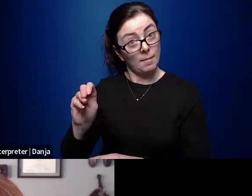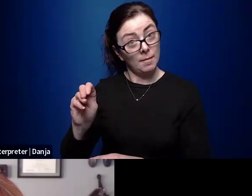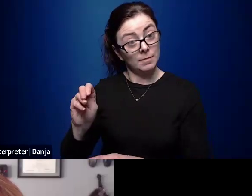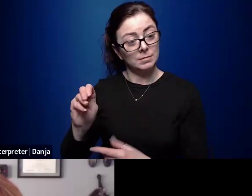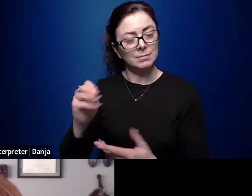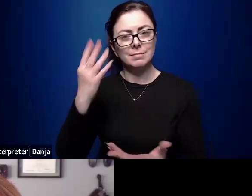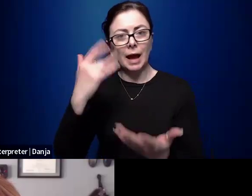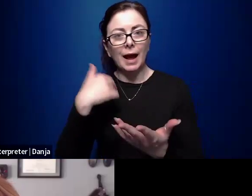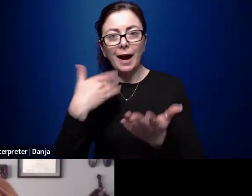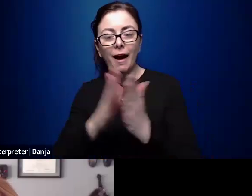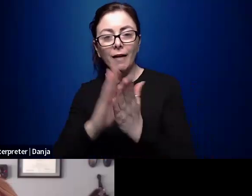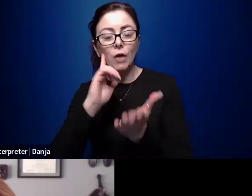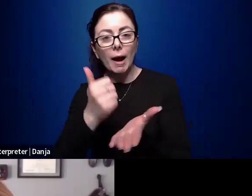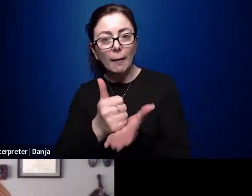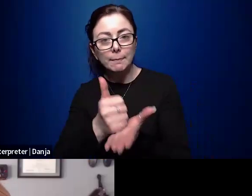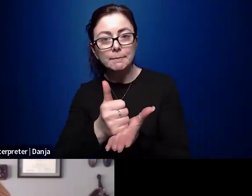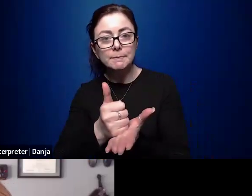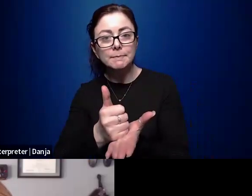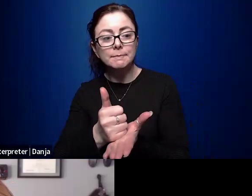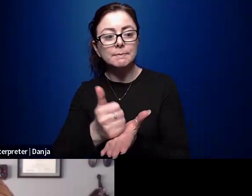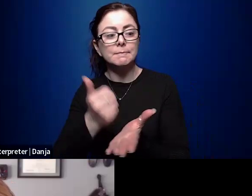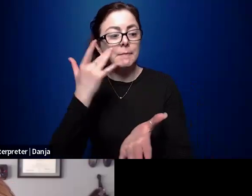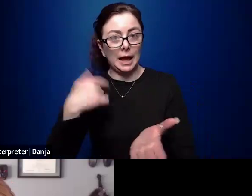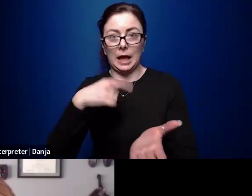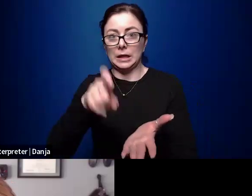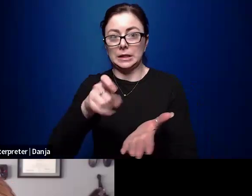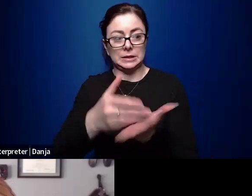help? Just because I needed help?